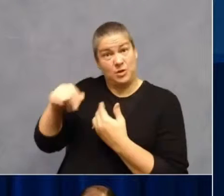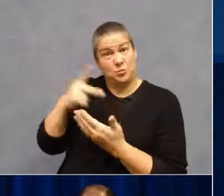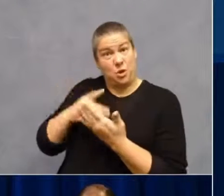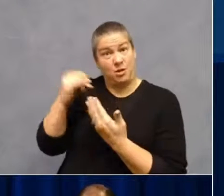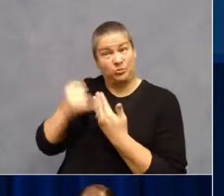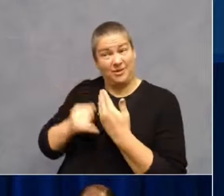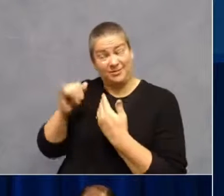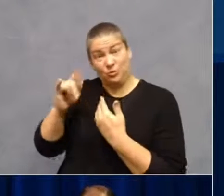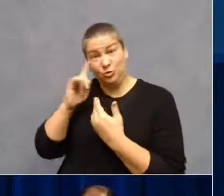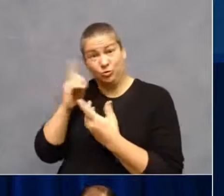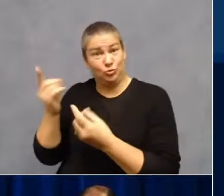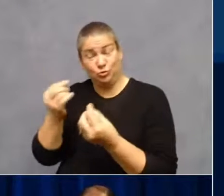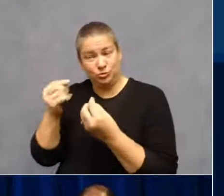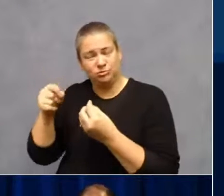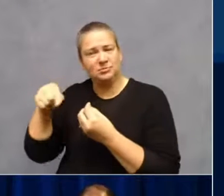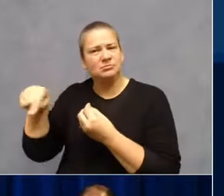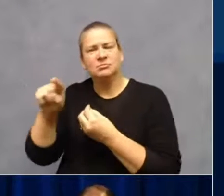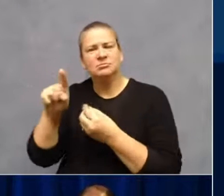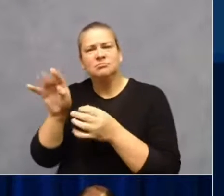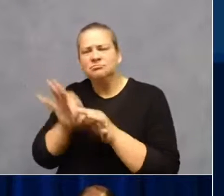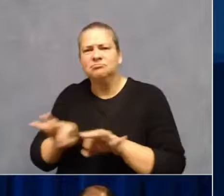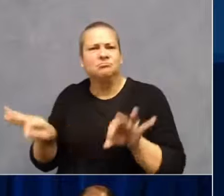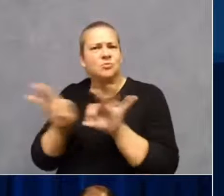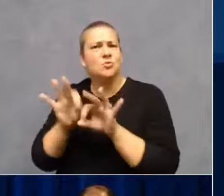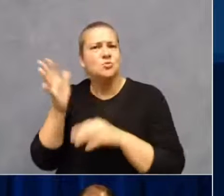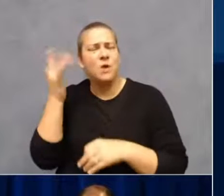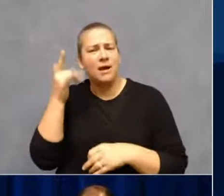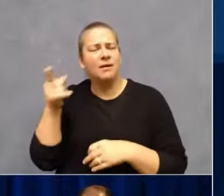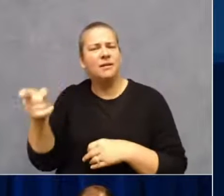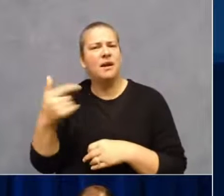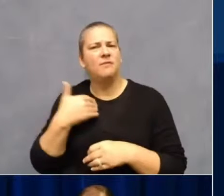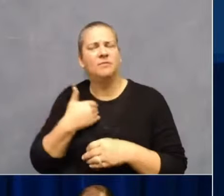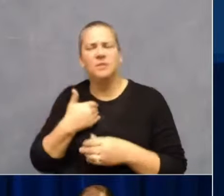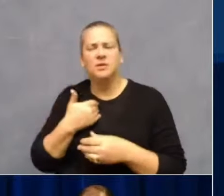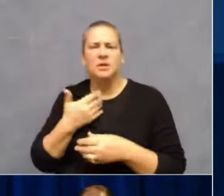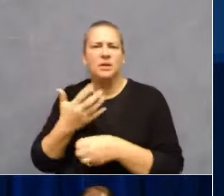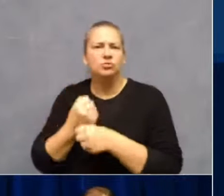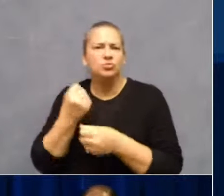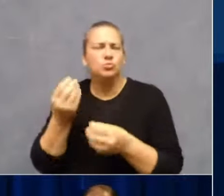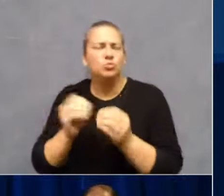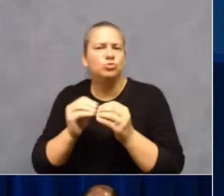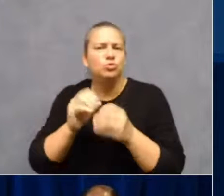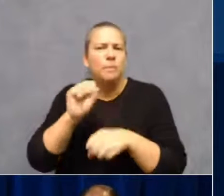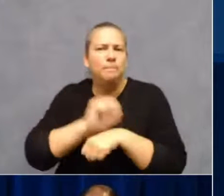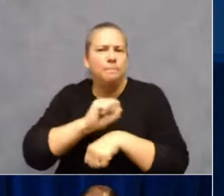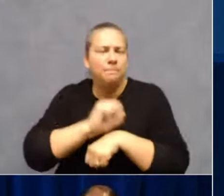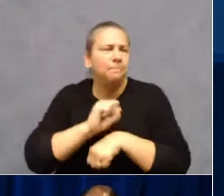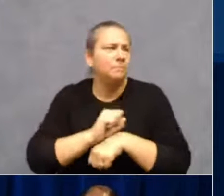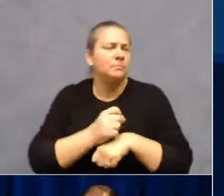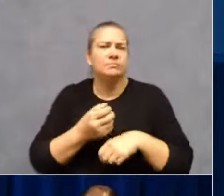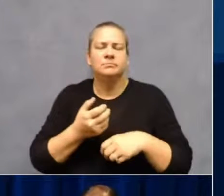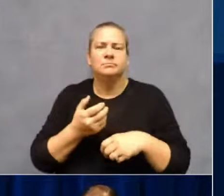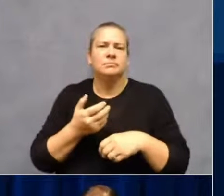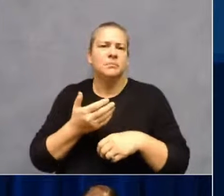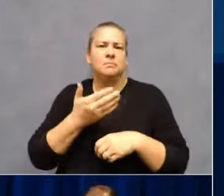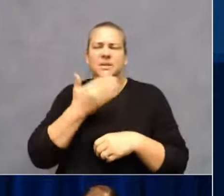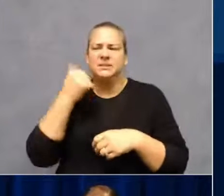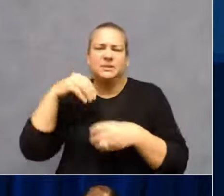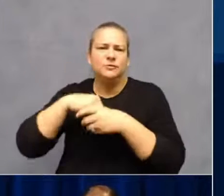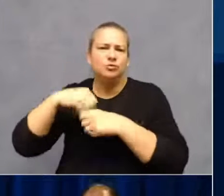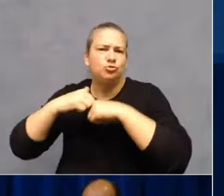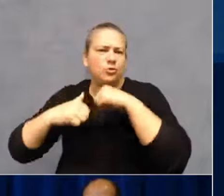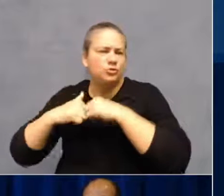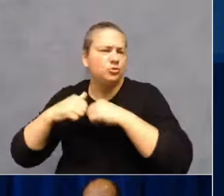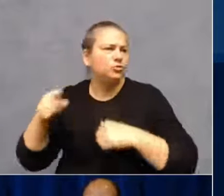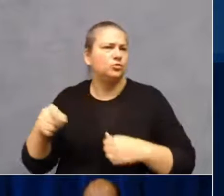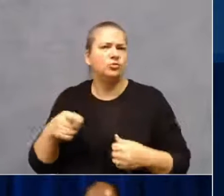critical infrastructure, create new educational opportunities and programs, health care, create good jobs, and better the